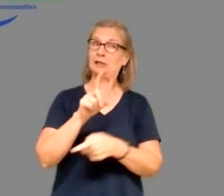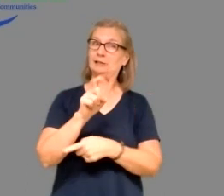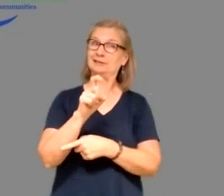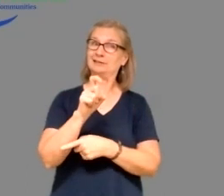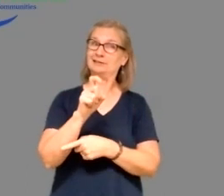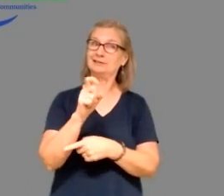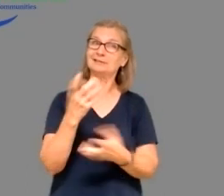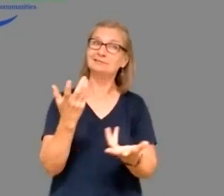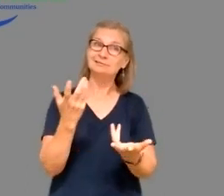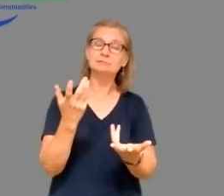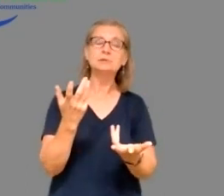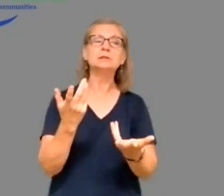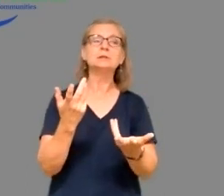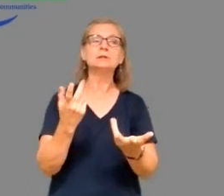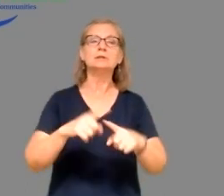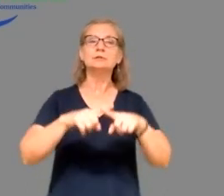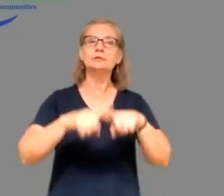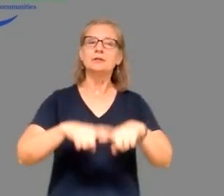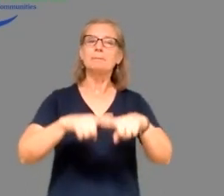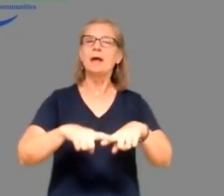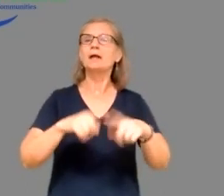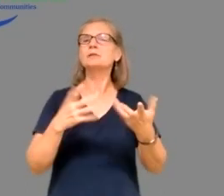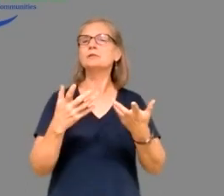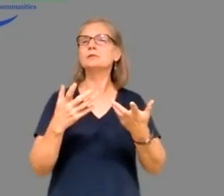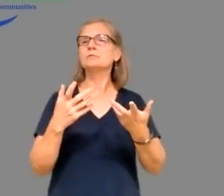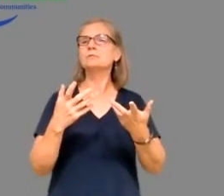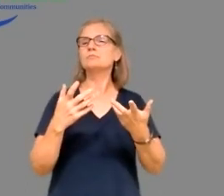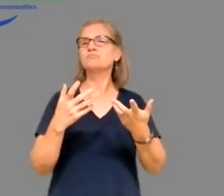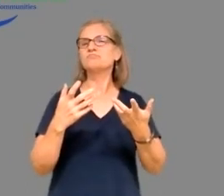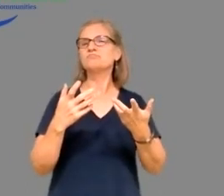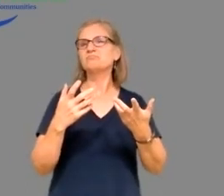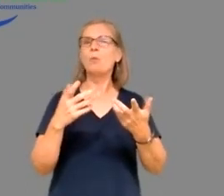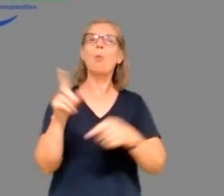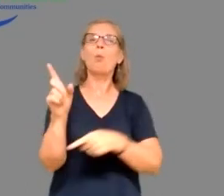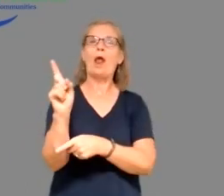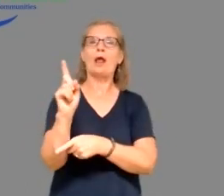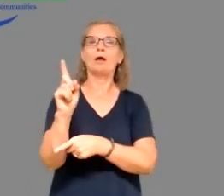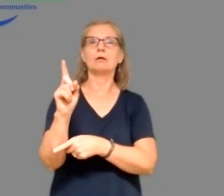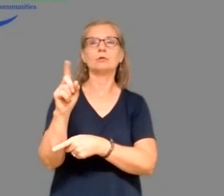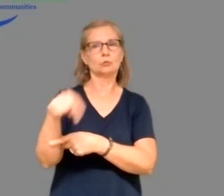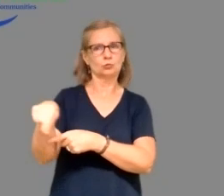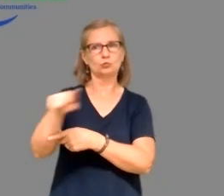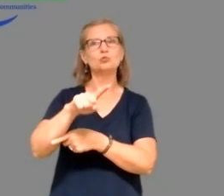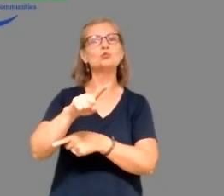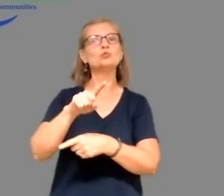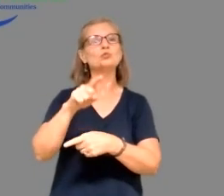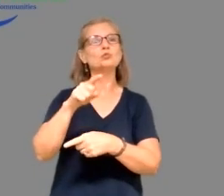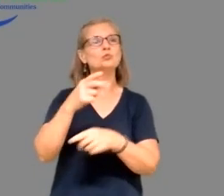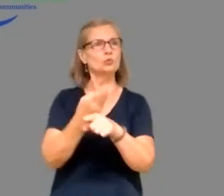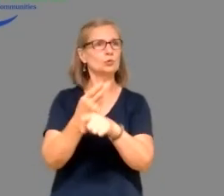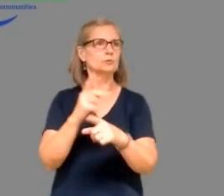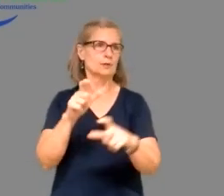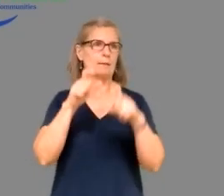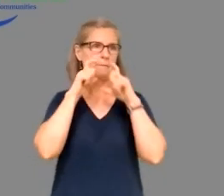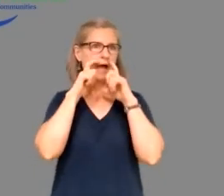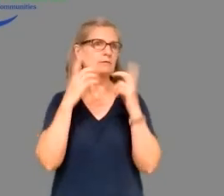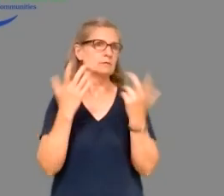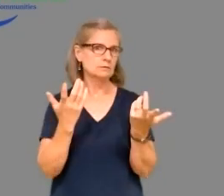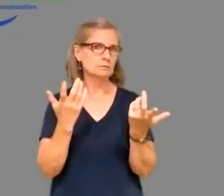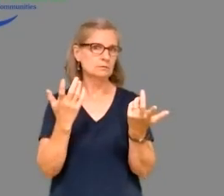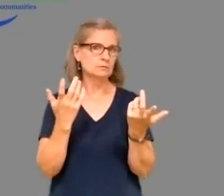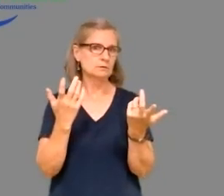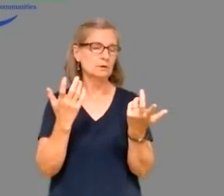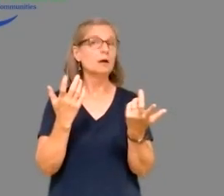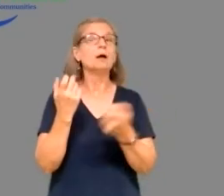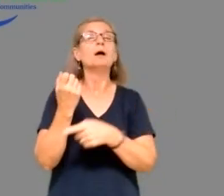again, that kind of depends on the context in which they're being used. Some, you know, there are, because of the shortage over time since the